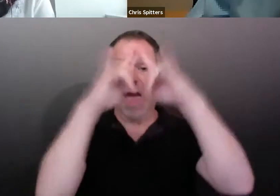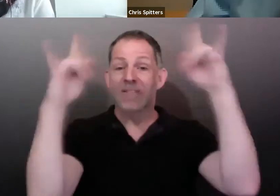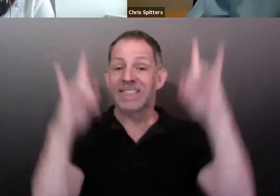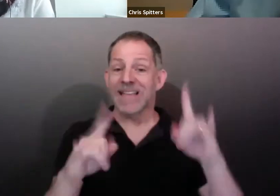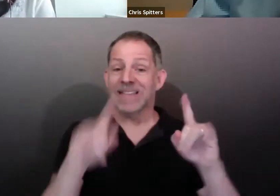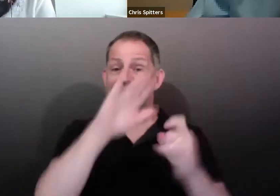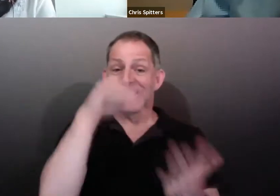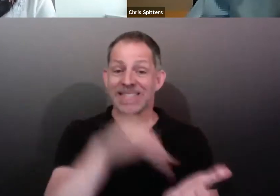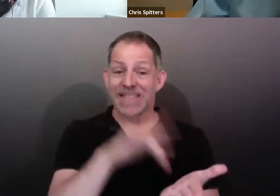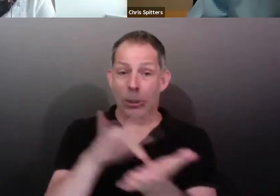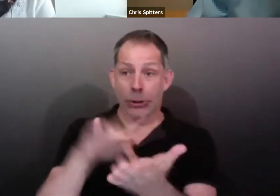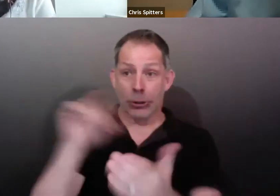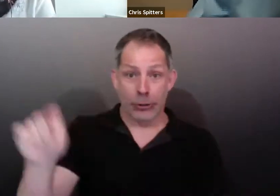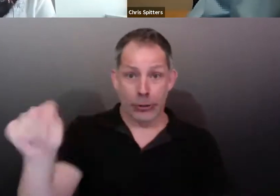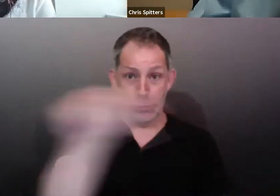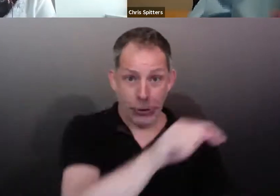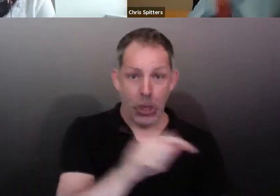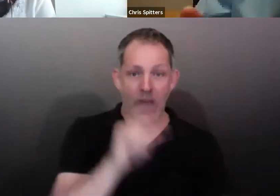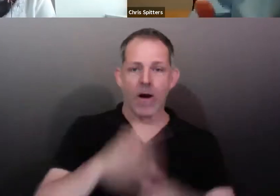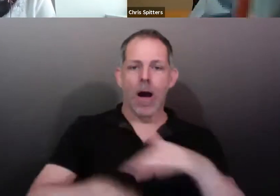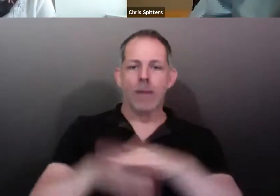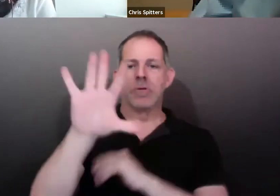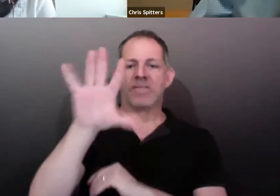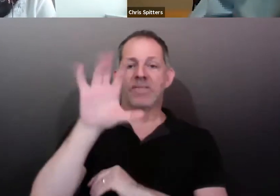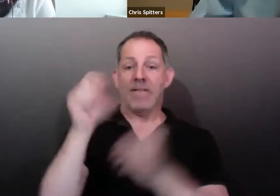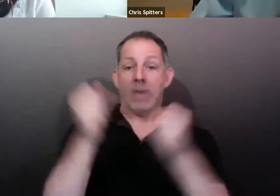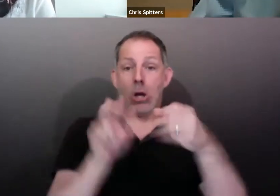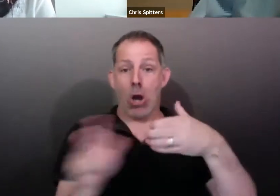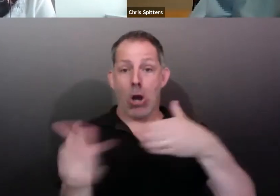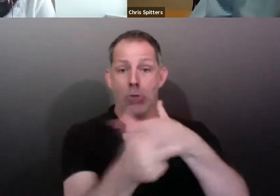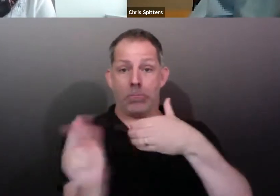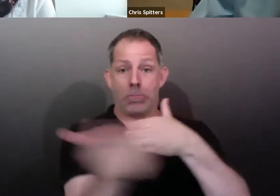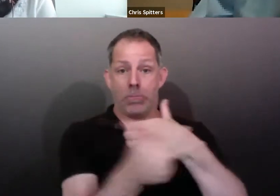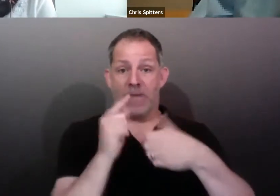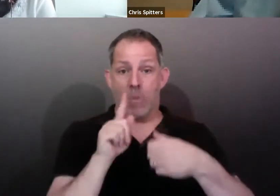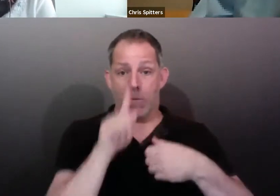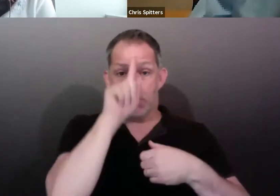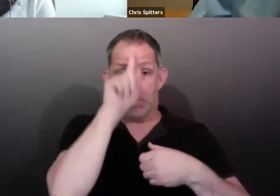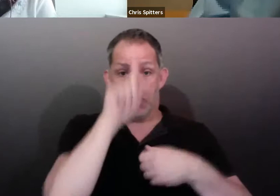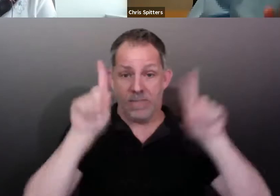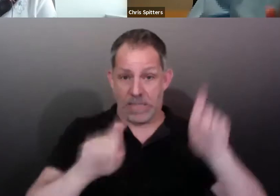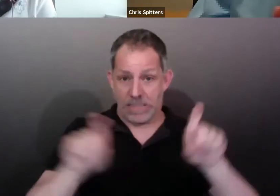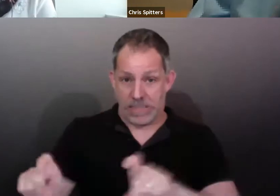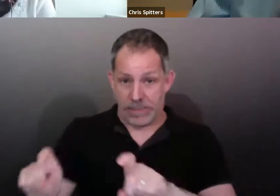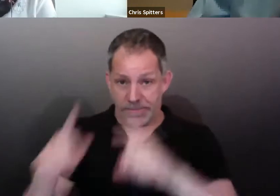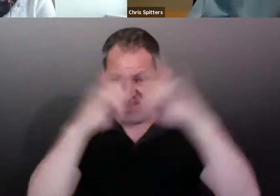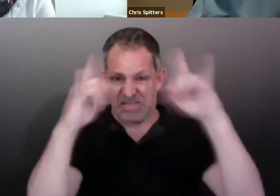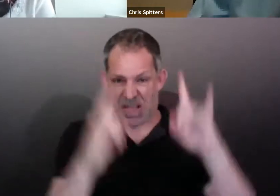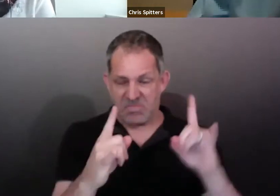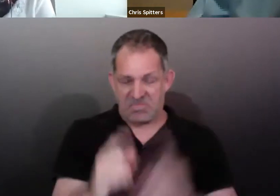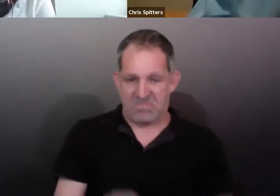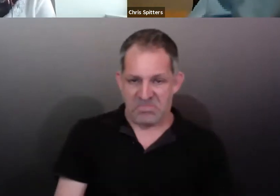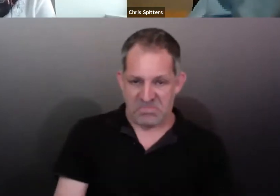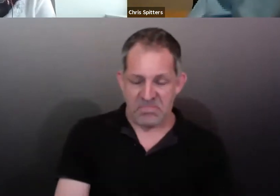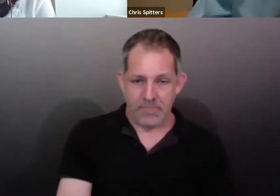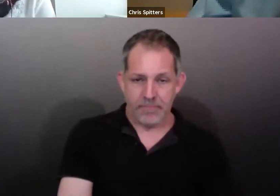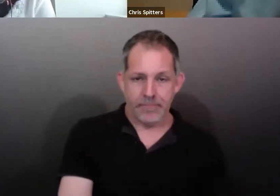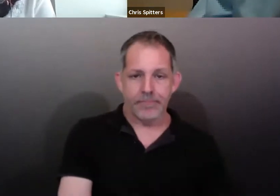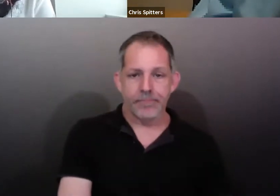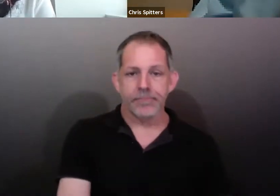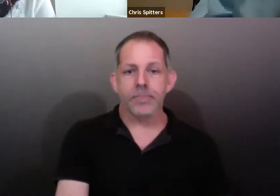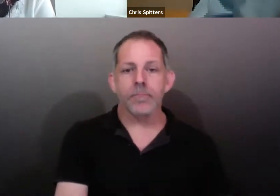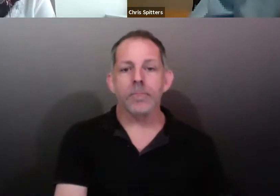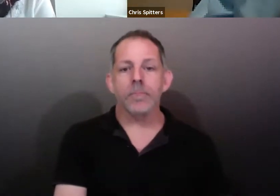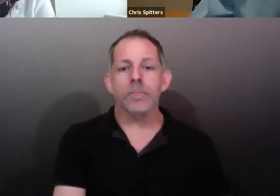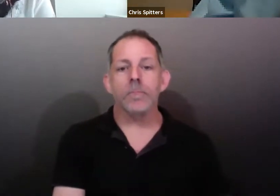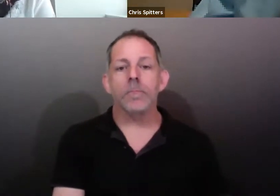to do that. The pooling, I mentioned the scientific background for that. The policy background, you know, that's going to be driven